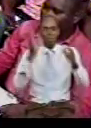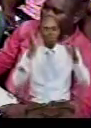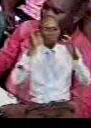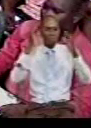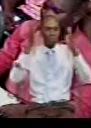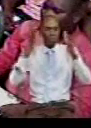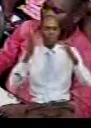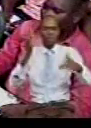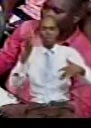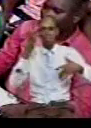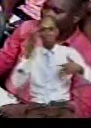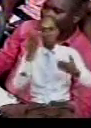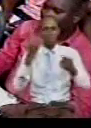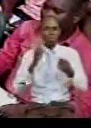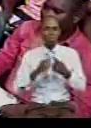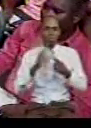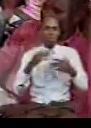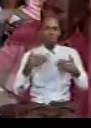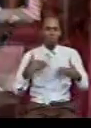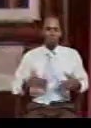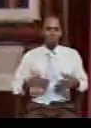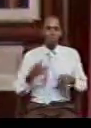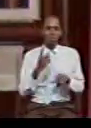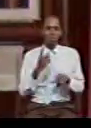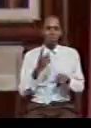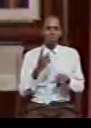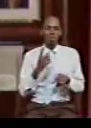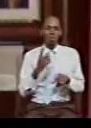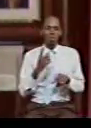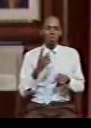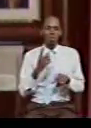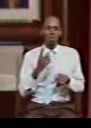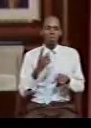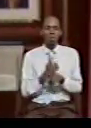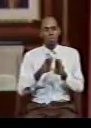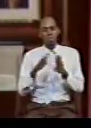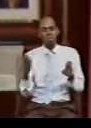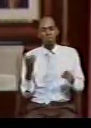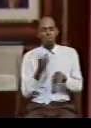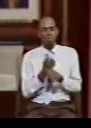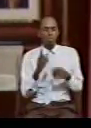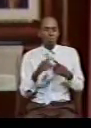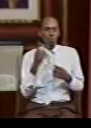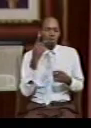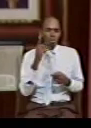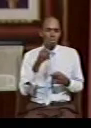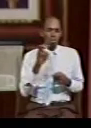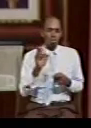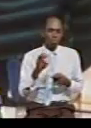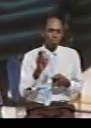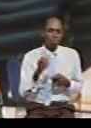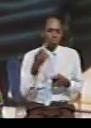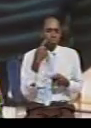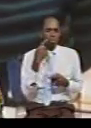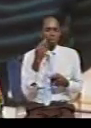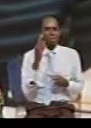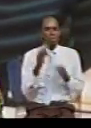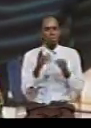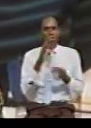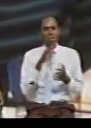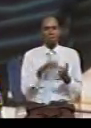knocking at the door to see whether you have lost your strength or not. Cancer will not kill you.